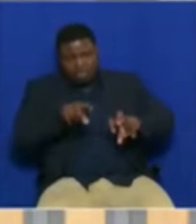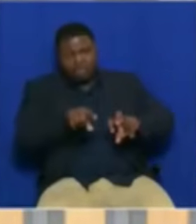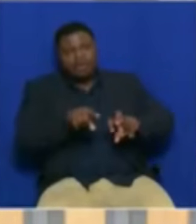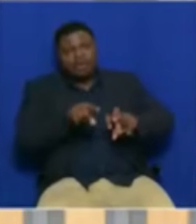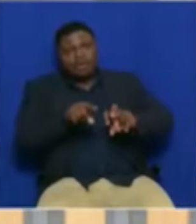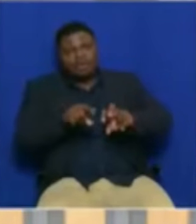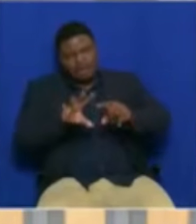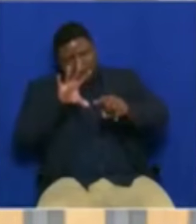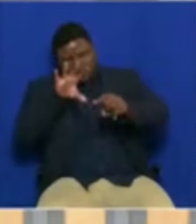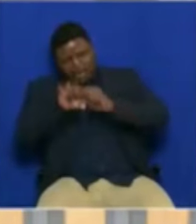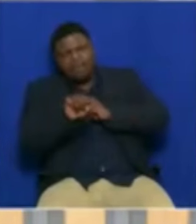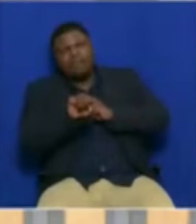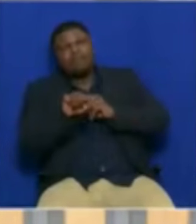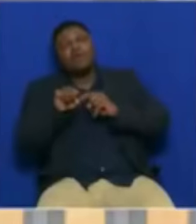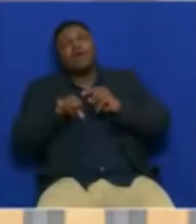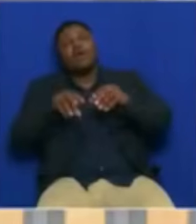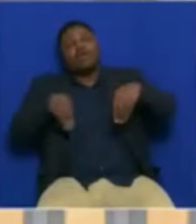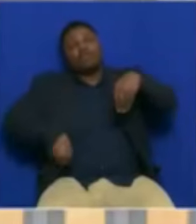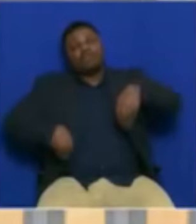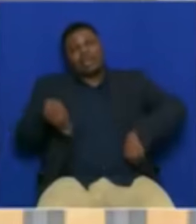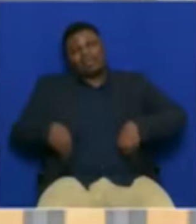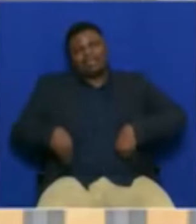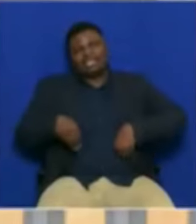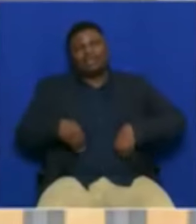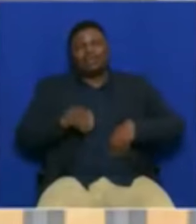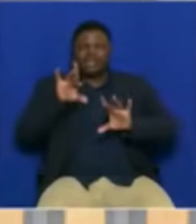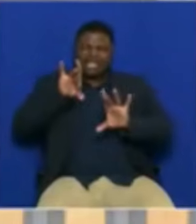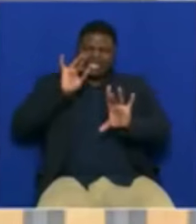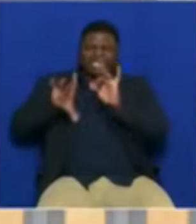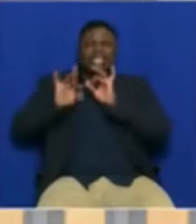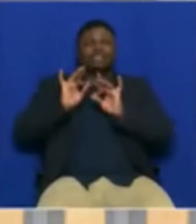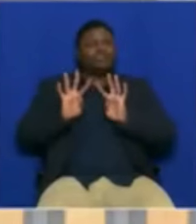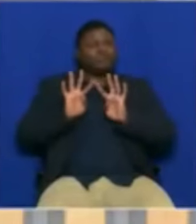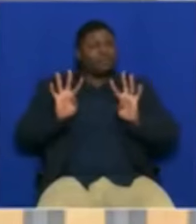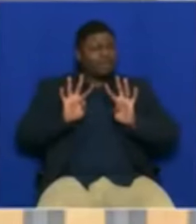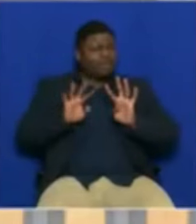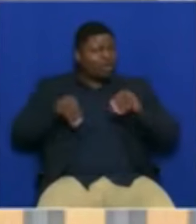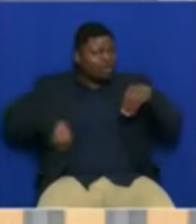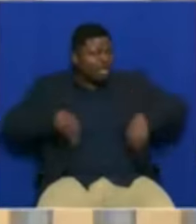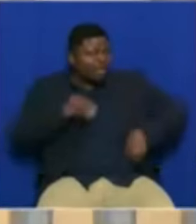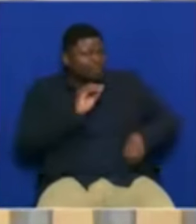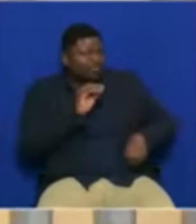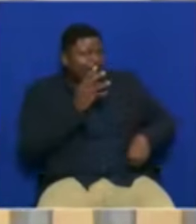the selection of the panel. Is that the corruption you came across?